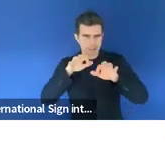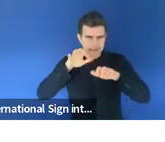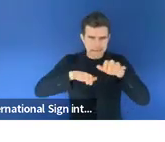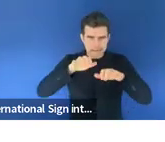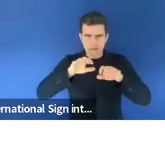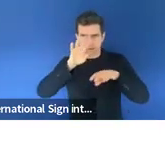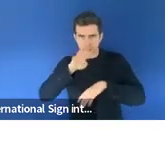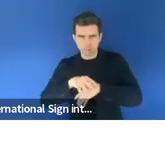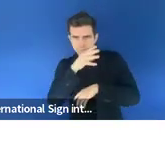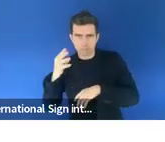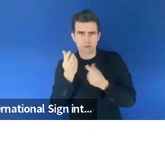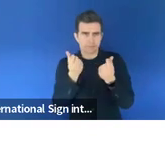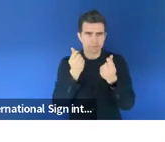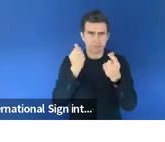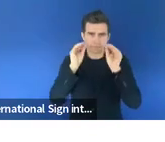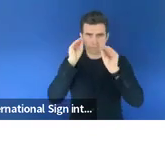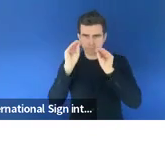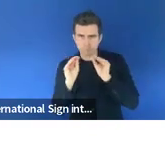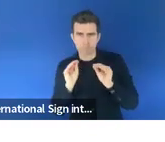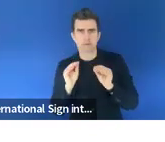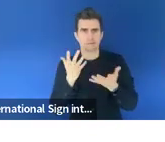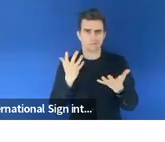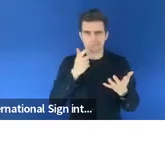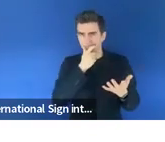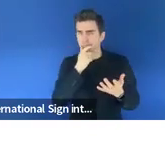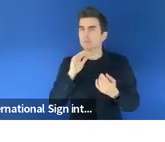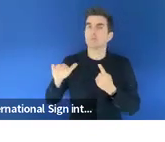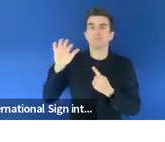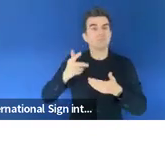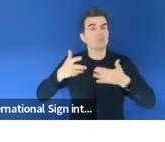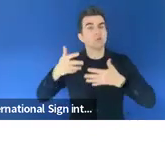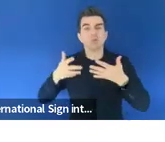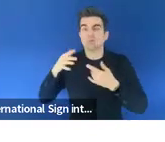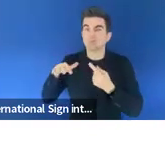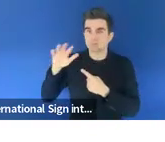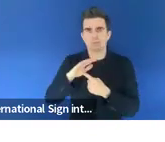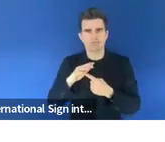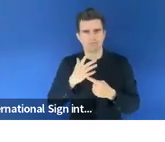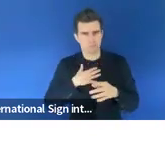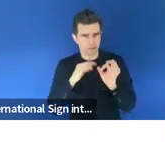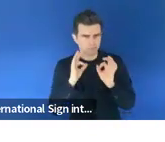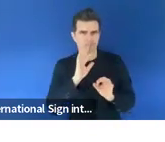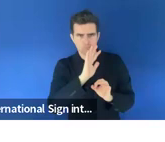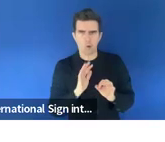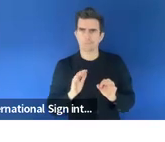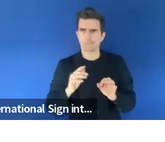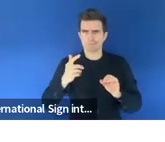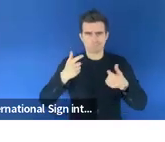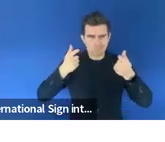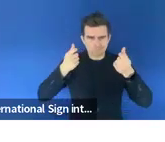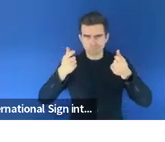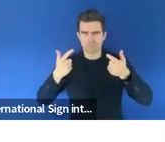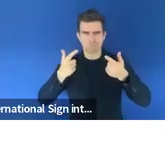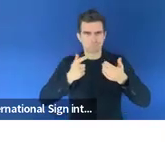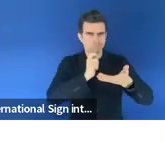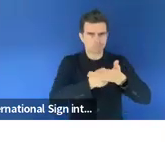One way or the other, you need to look regularly at what your costs are. And this isn't just to be able to say, oh, you need to make sure you keep your costs low.